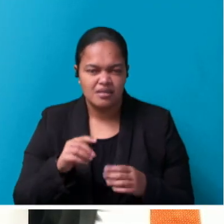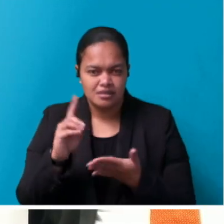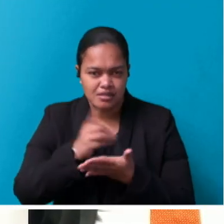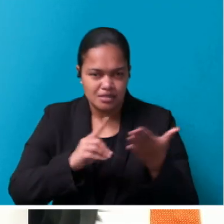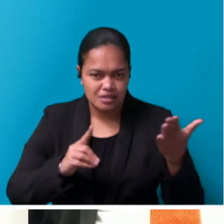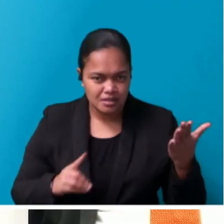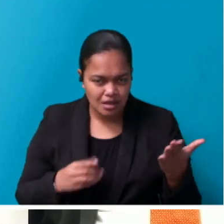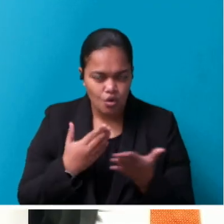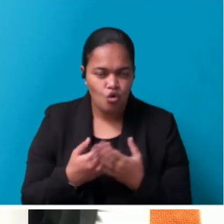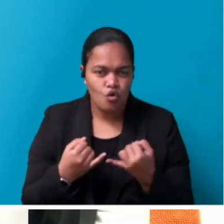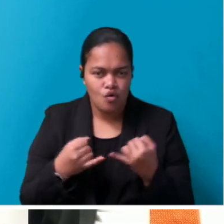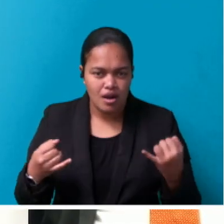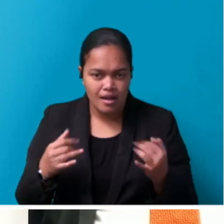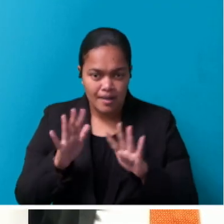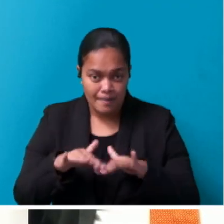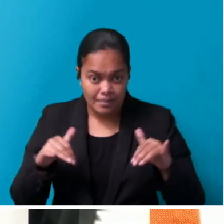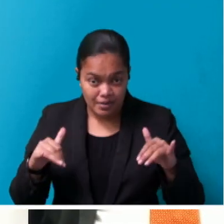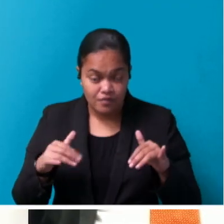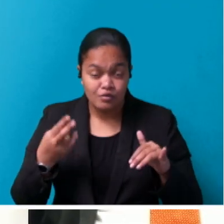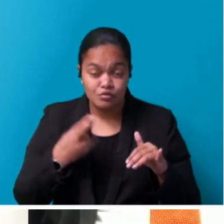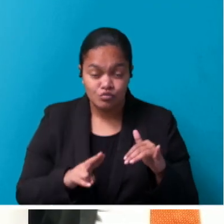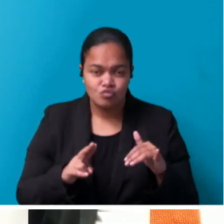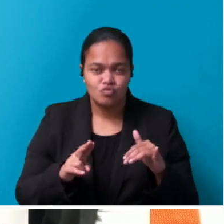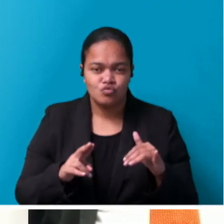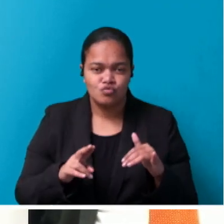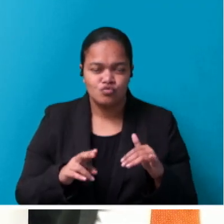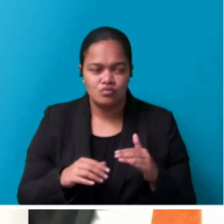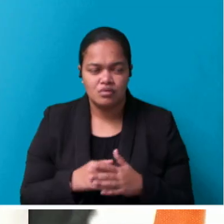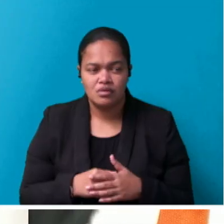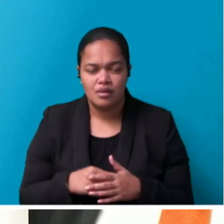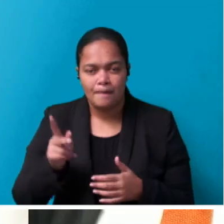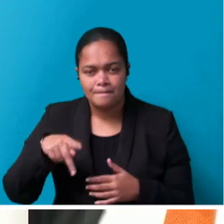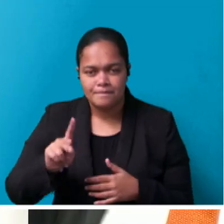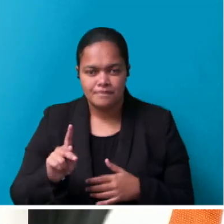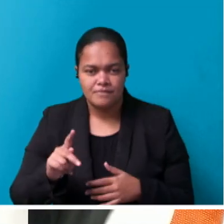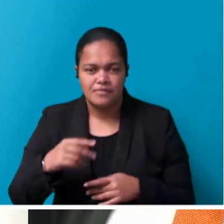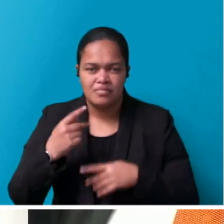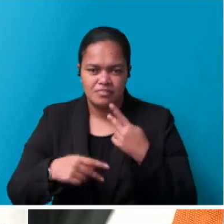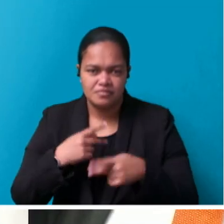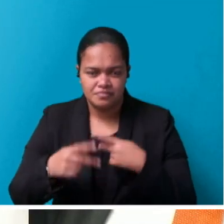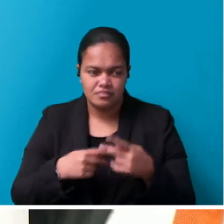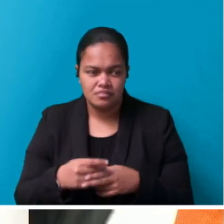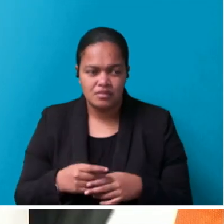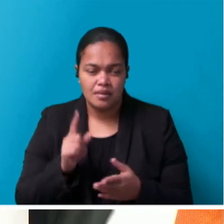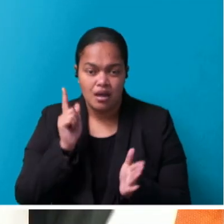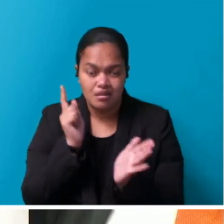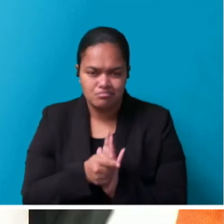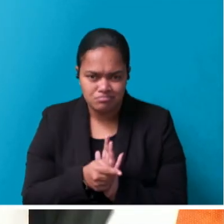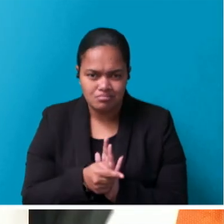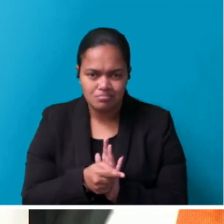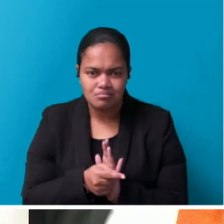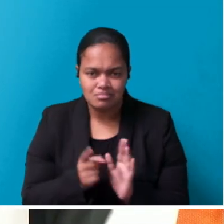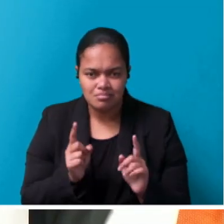designs an online platform to streamline the building permit approval process by automating the